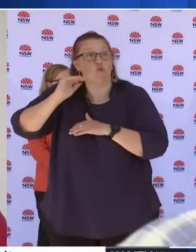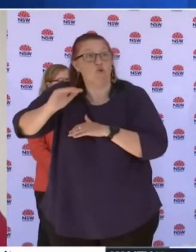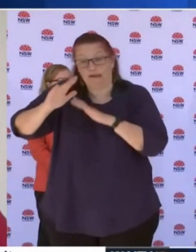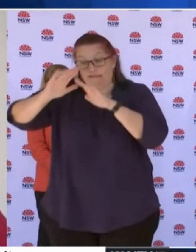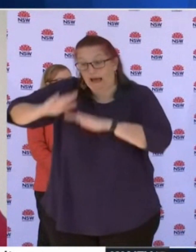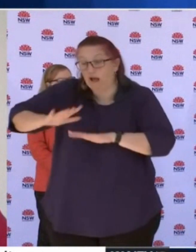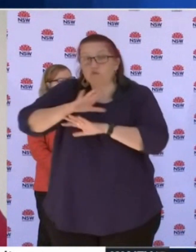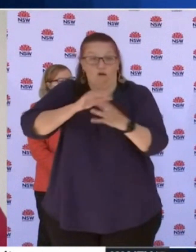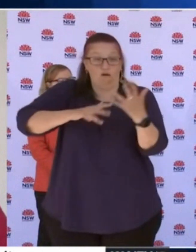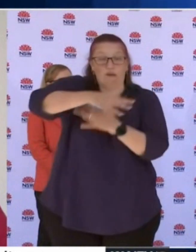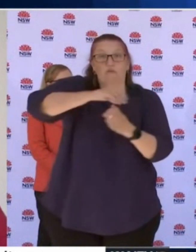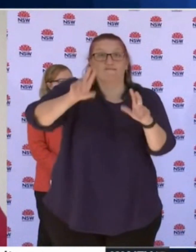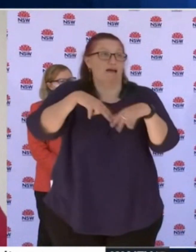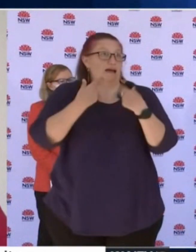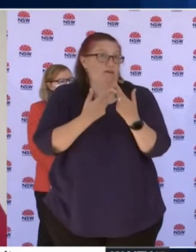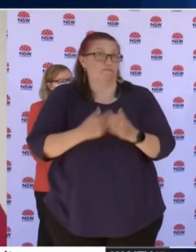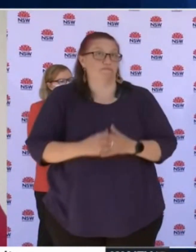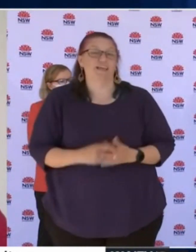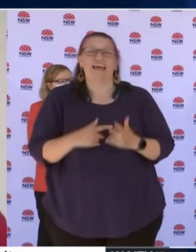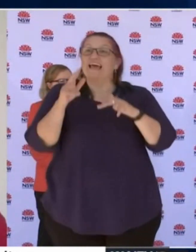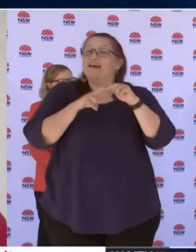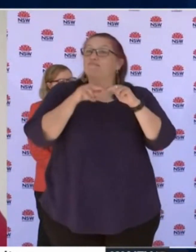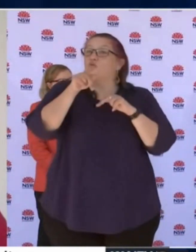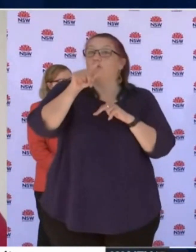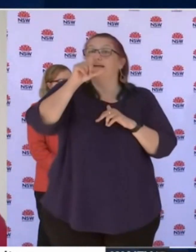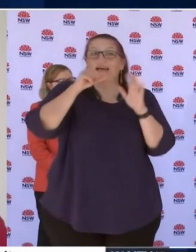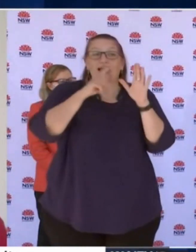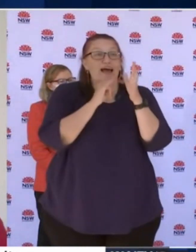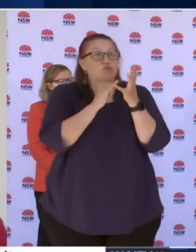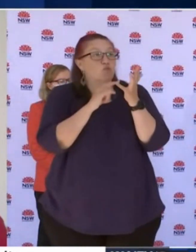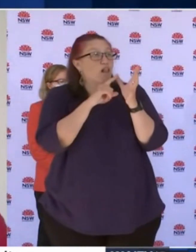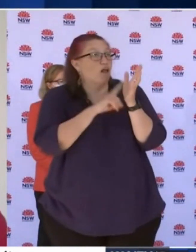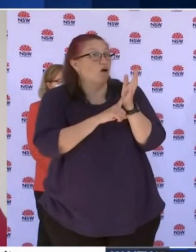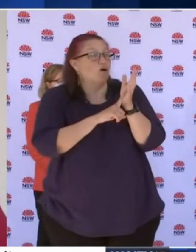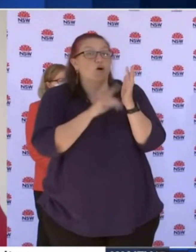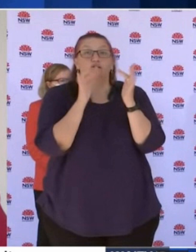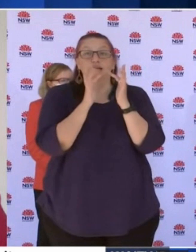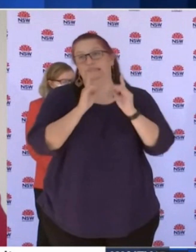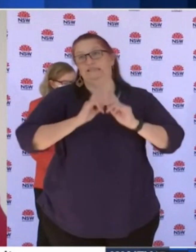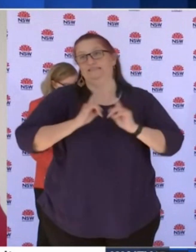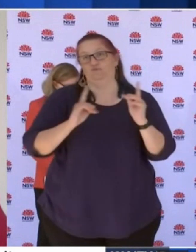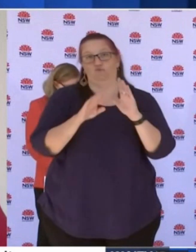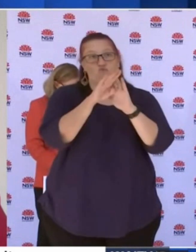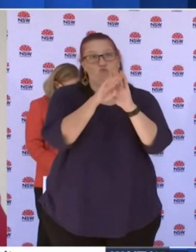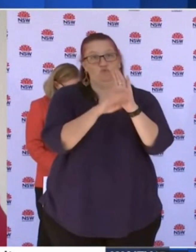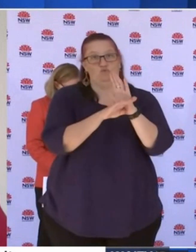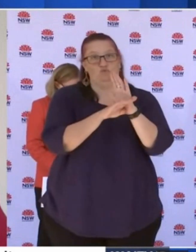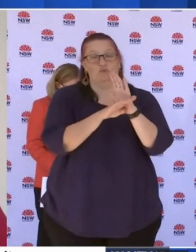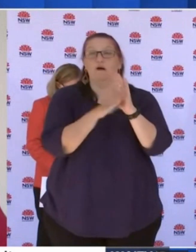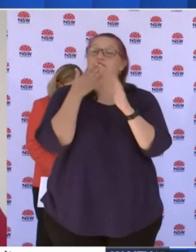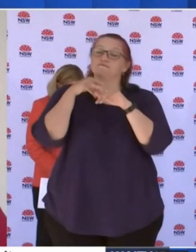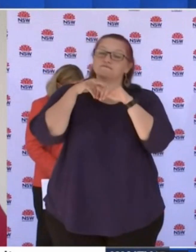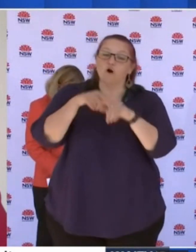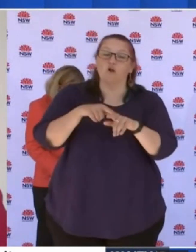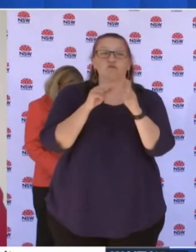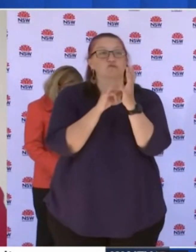at, the circumstances of your family and your household. So make sure that if you're a casual contact, you follow the health advice strictly to the